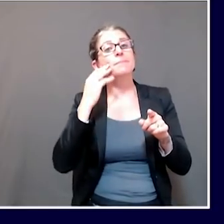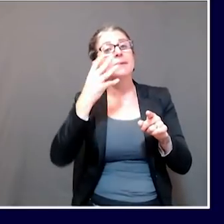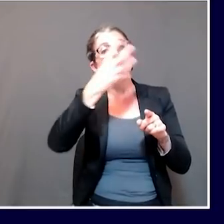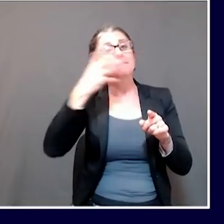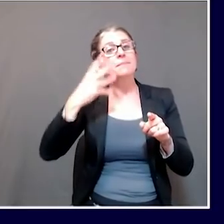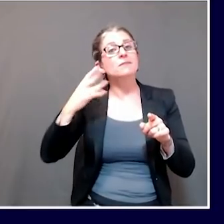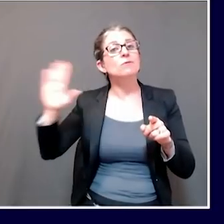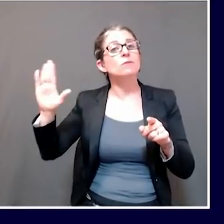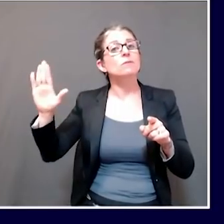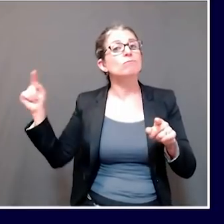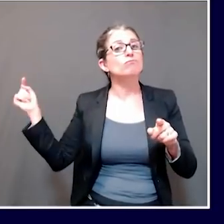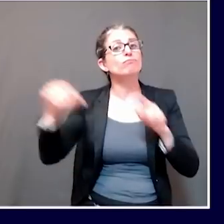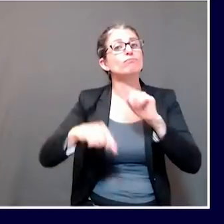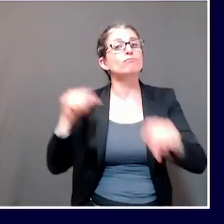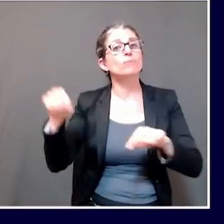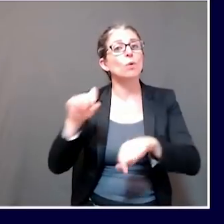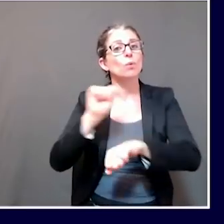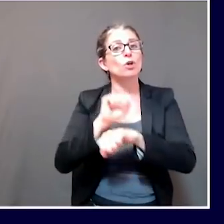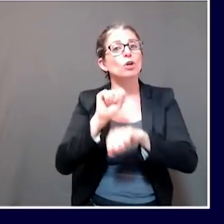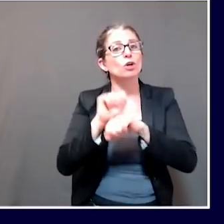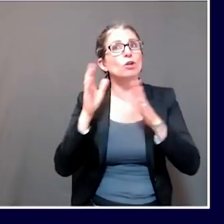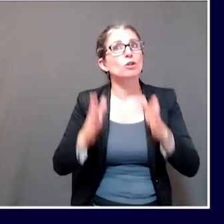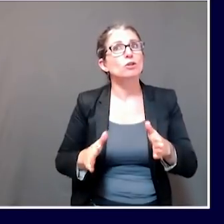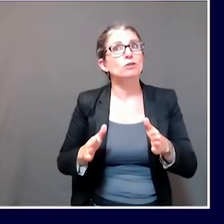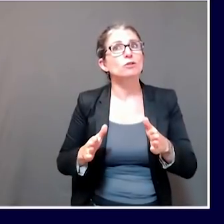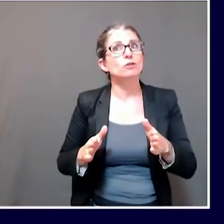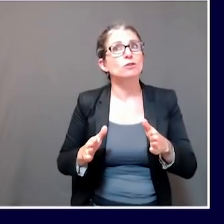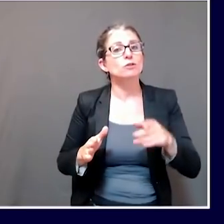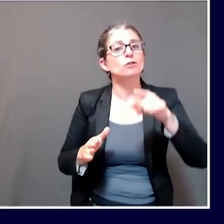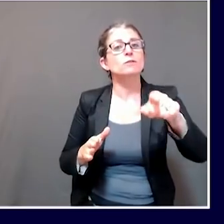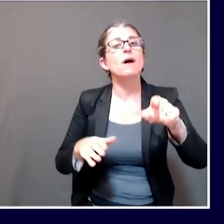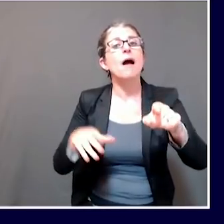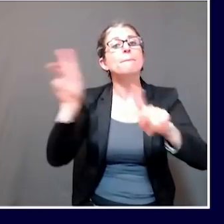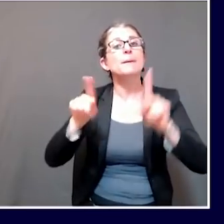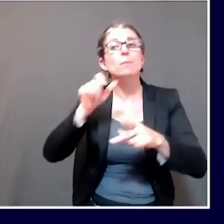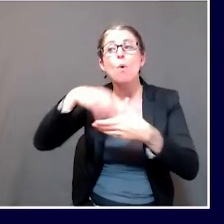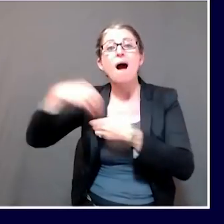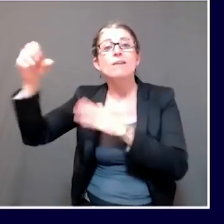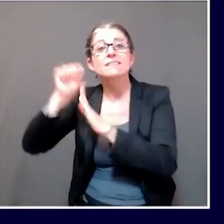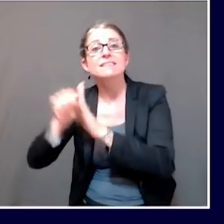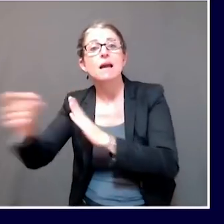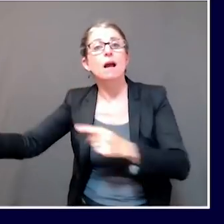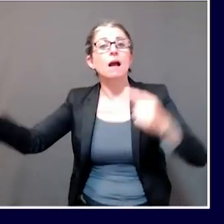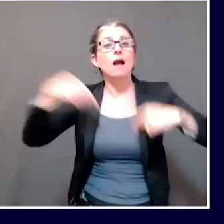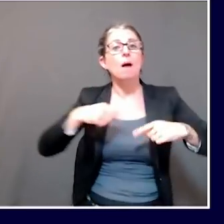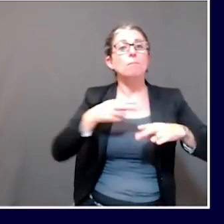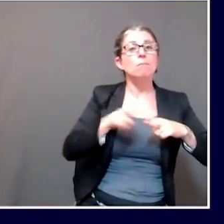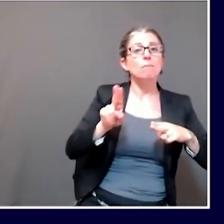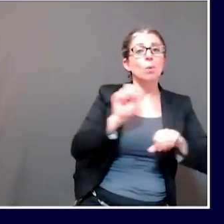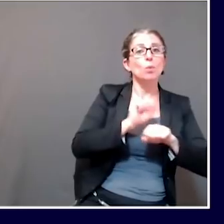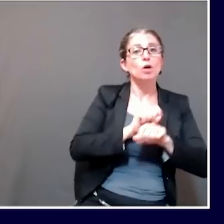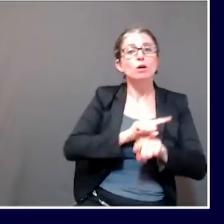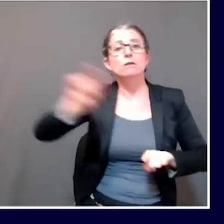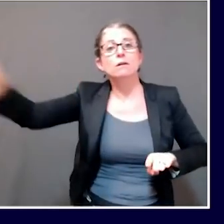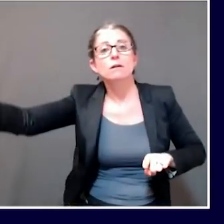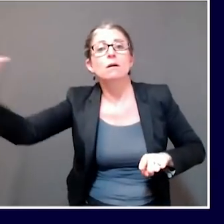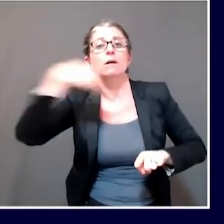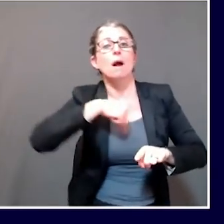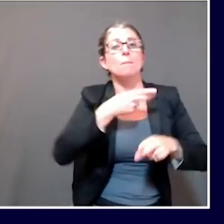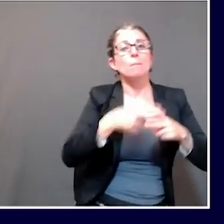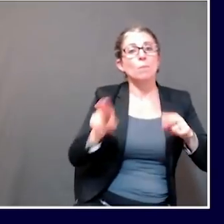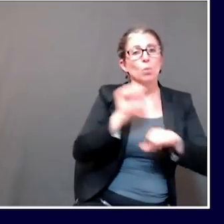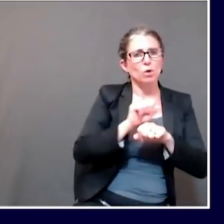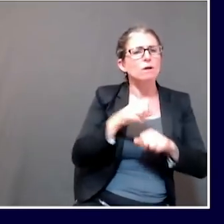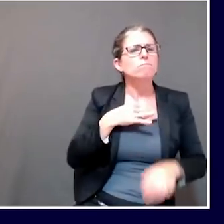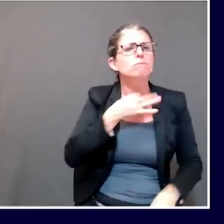That number is very much in flux. It changes hour to hour as folks come in, and then as they are deemed to be recovered or no longer